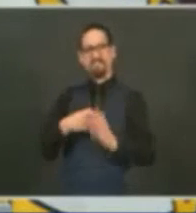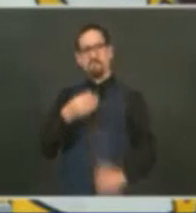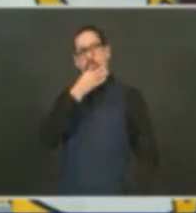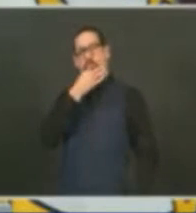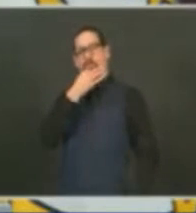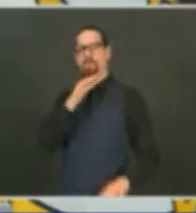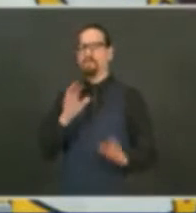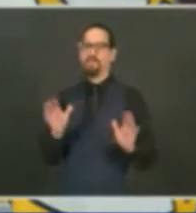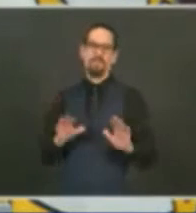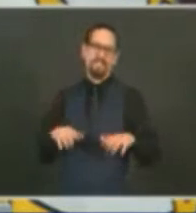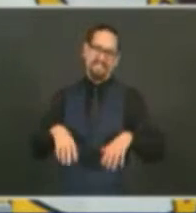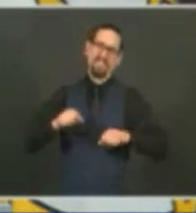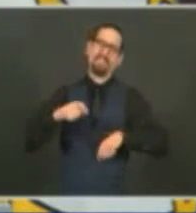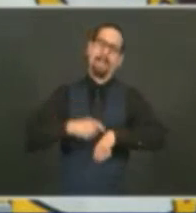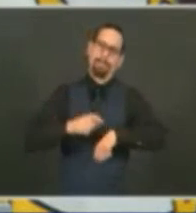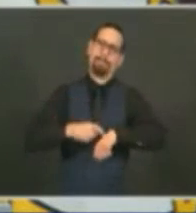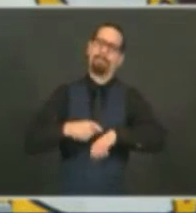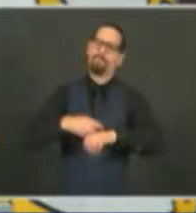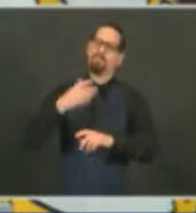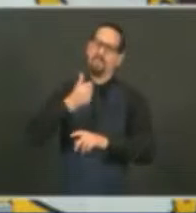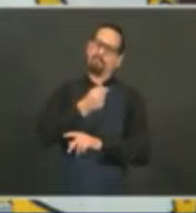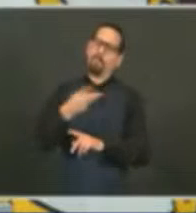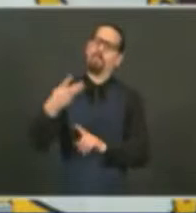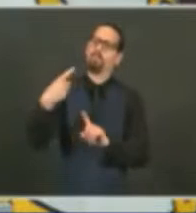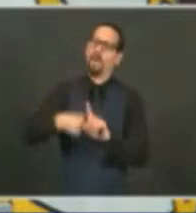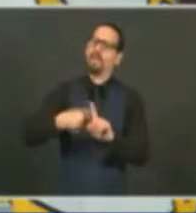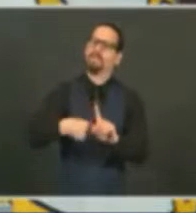the really strict